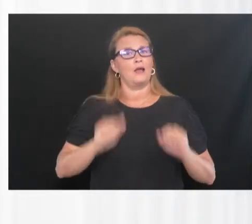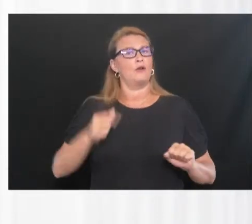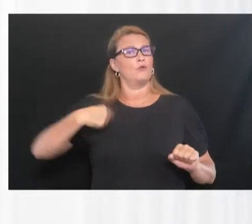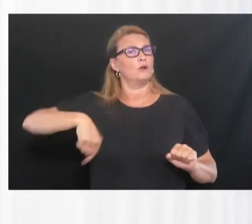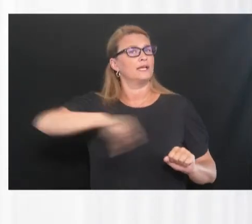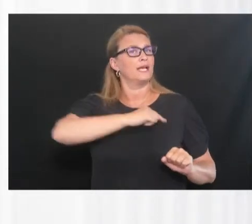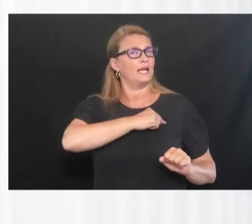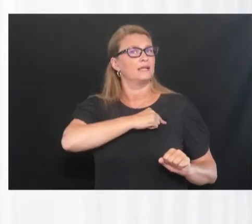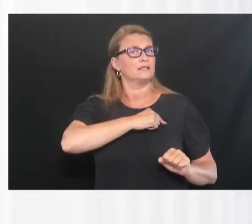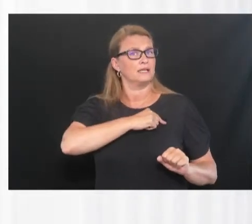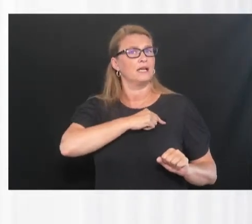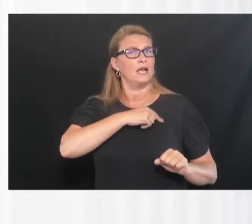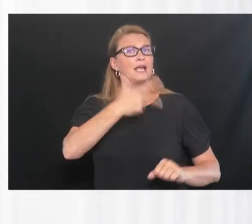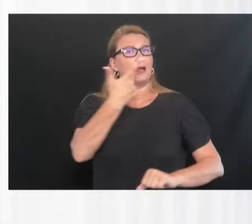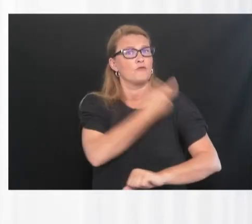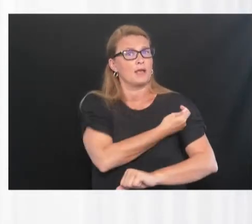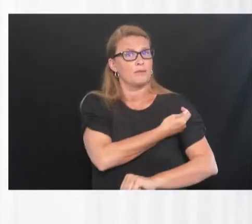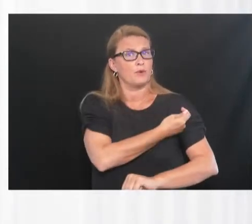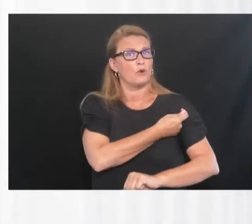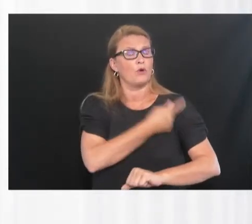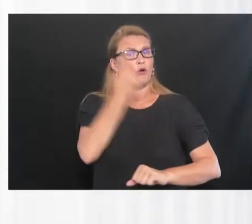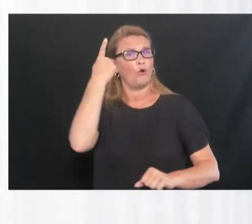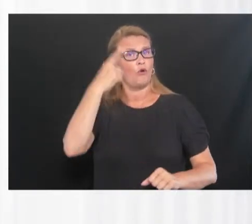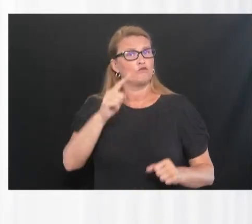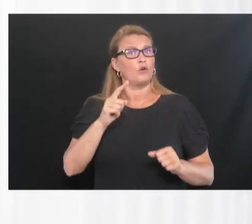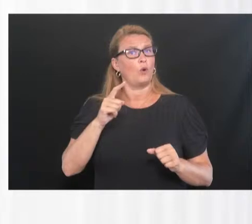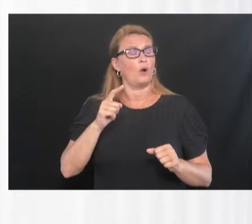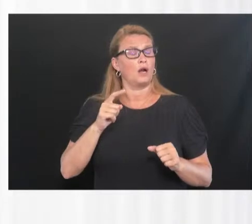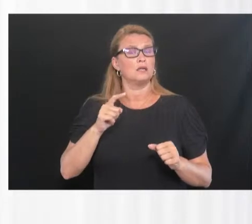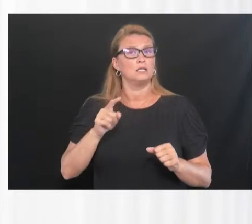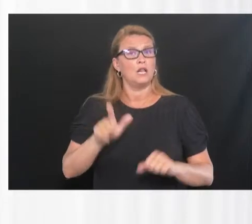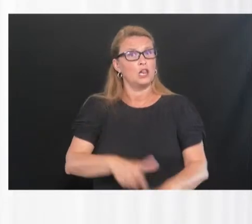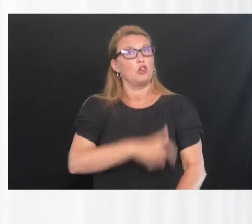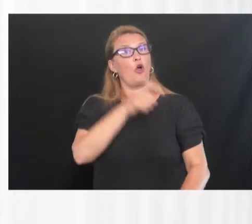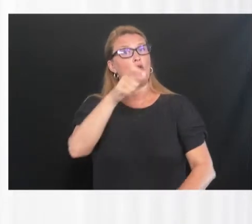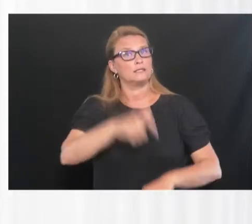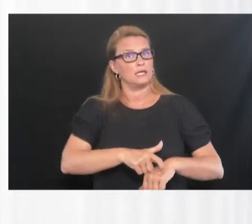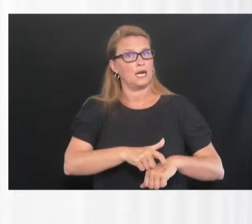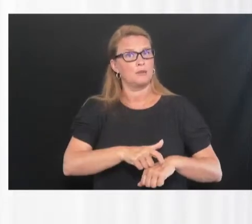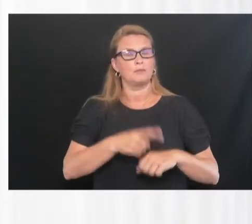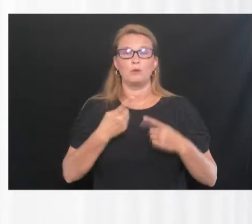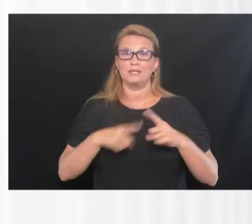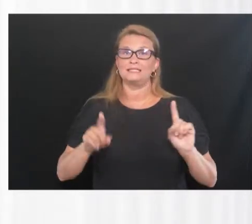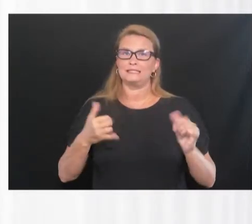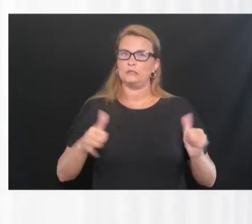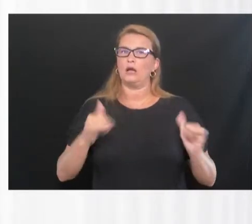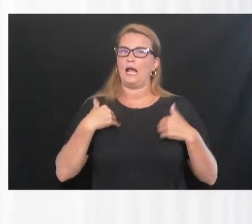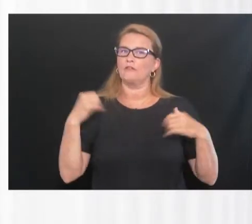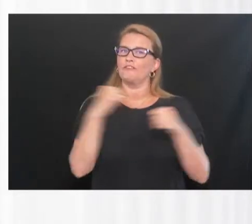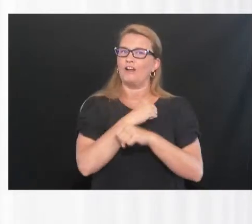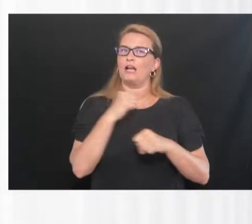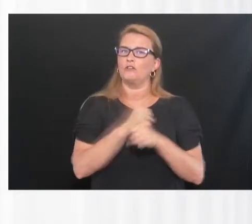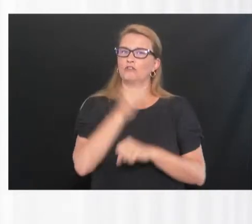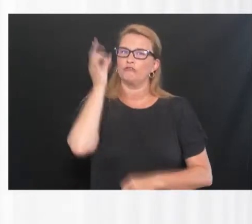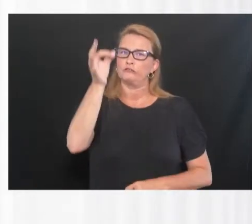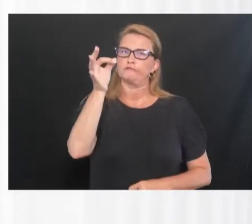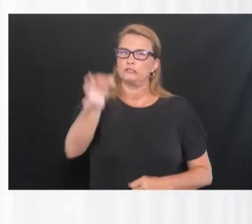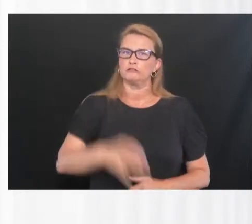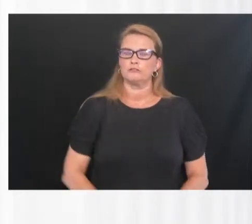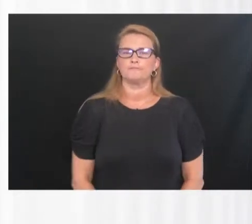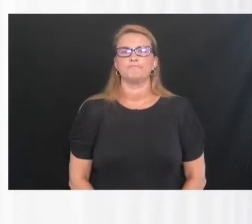vaccinated for the long term. But we still have a fight ahead of us. Thank you. All right, thank you,